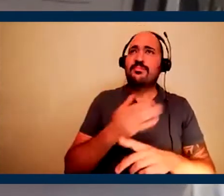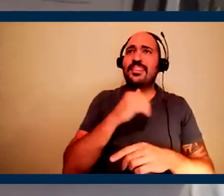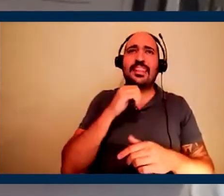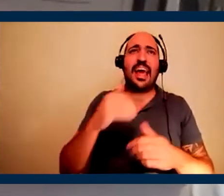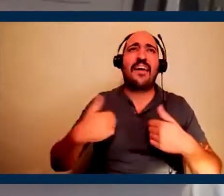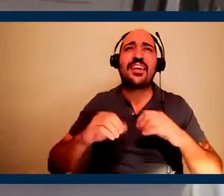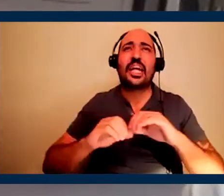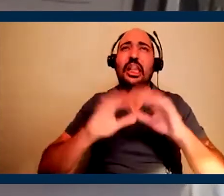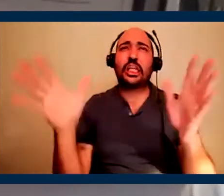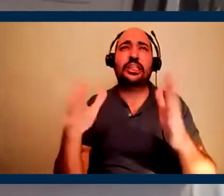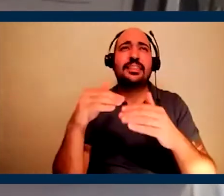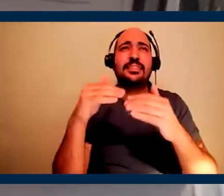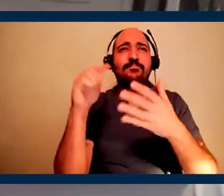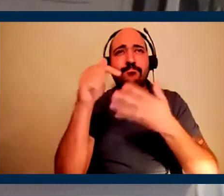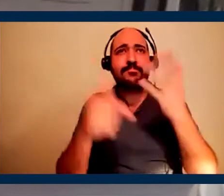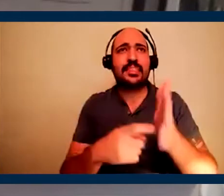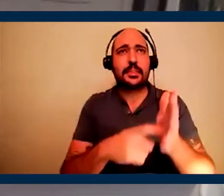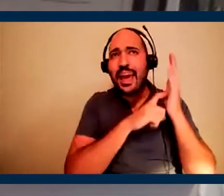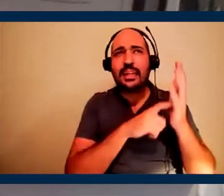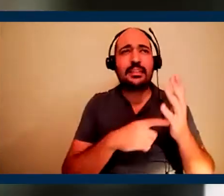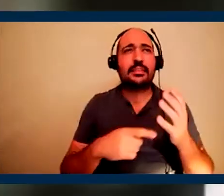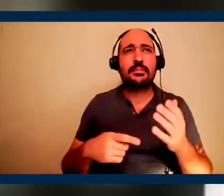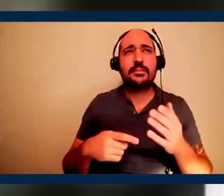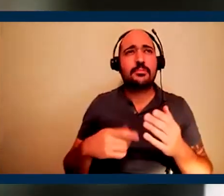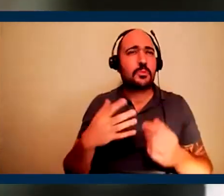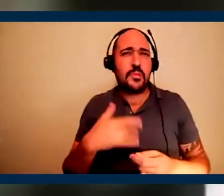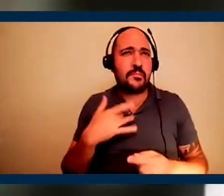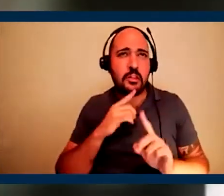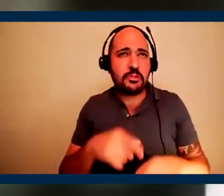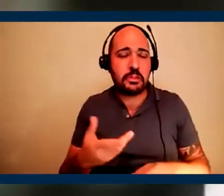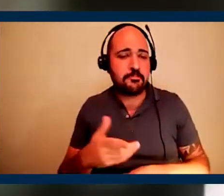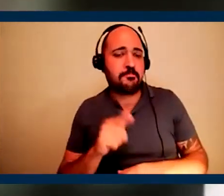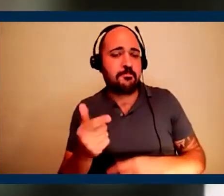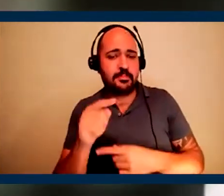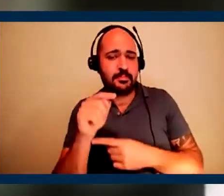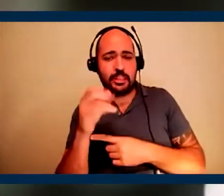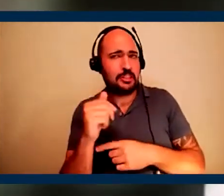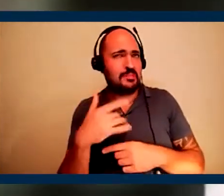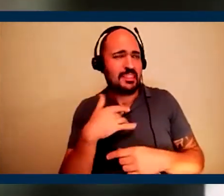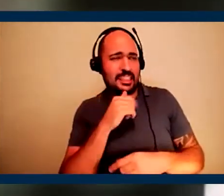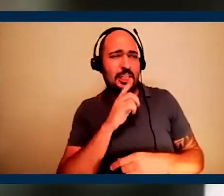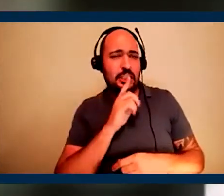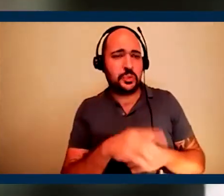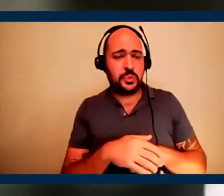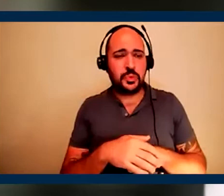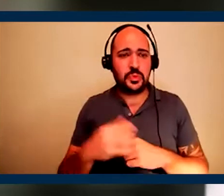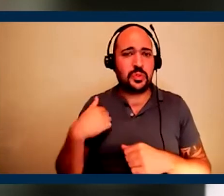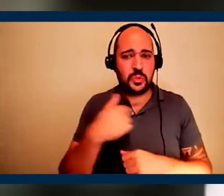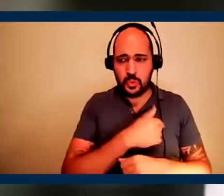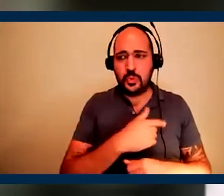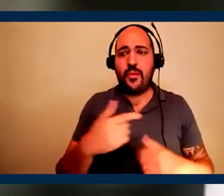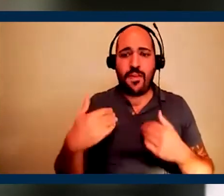demands. What do you feel about that, Taisha? I don't feel that that's true. I think that we had demands